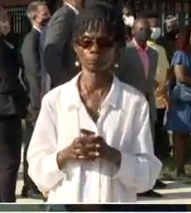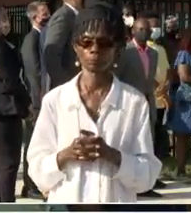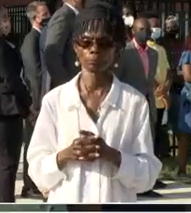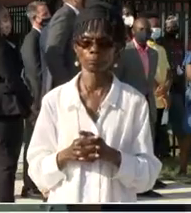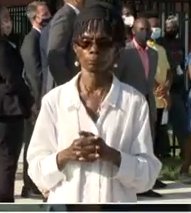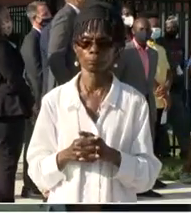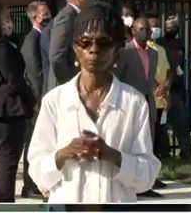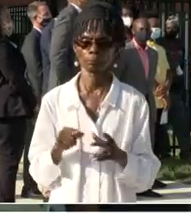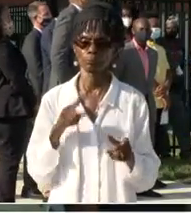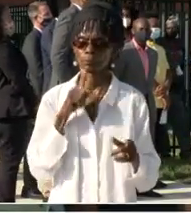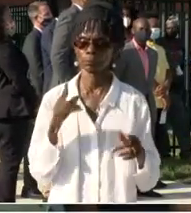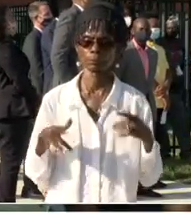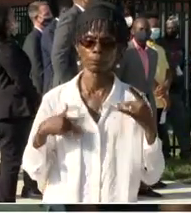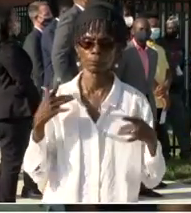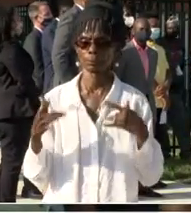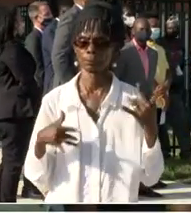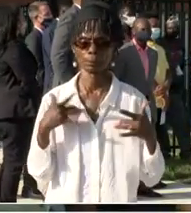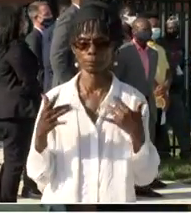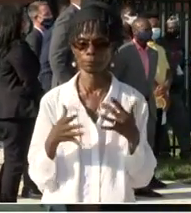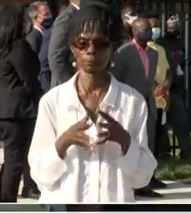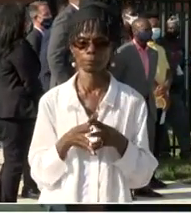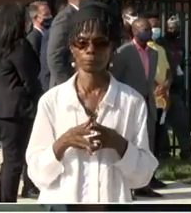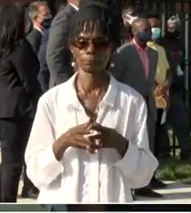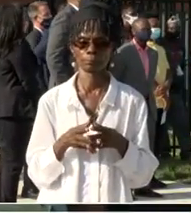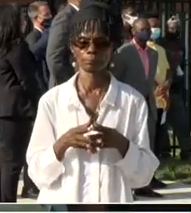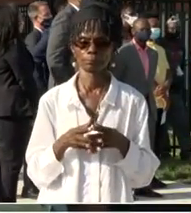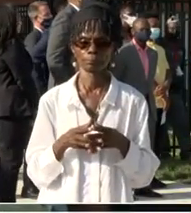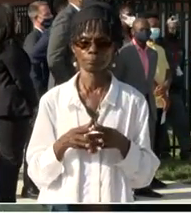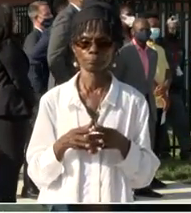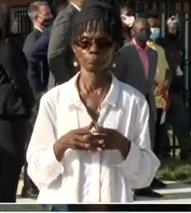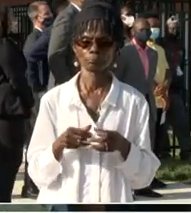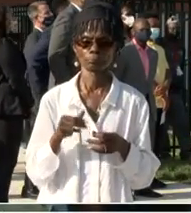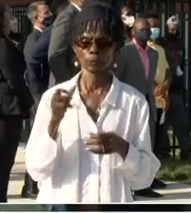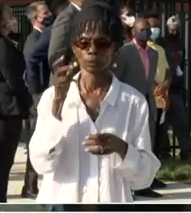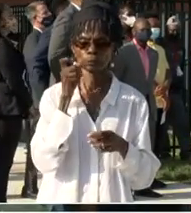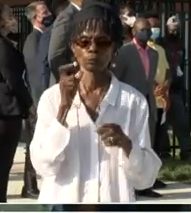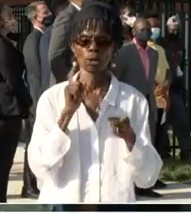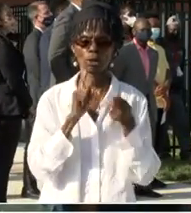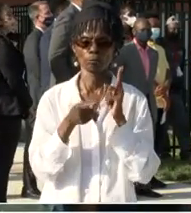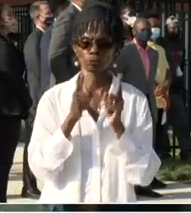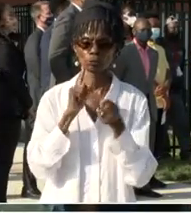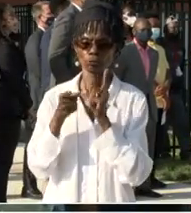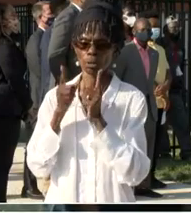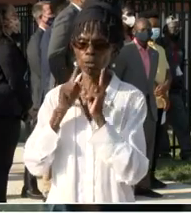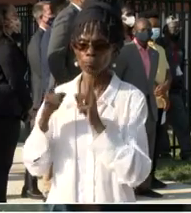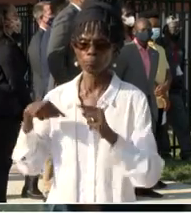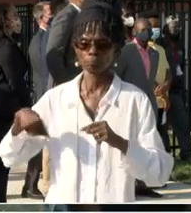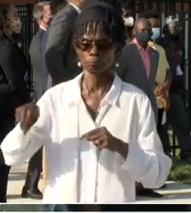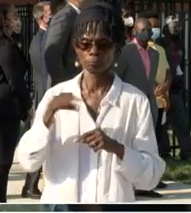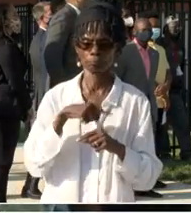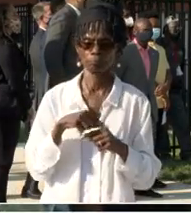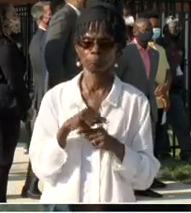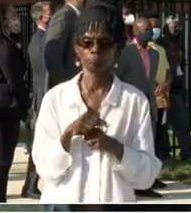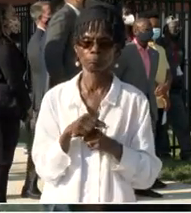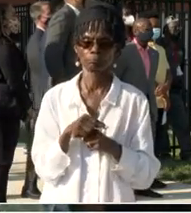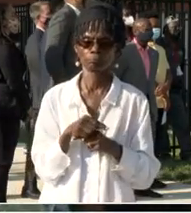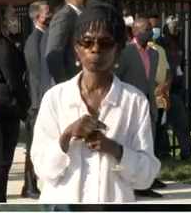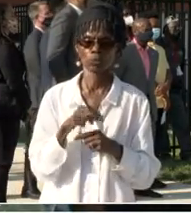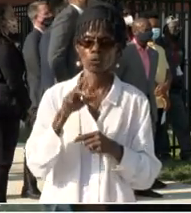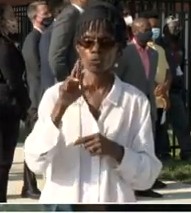so excited by that. You heard also the conversation about our Mr. Burks and the radio program, the broadcast program. I